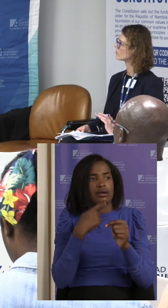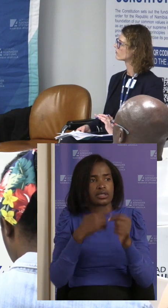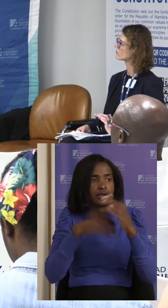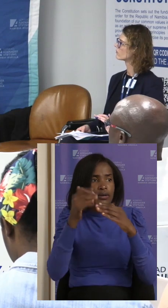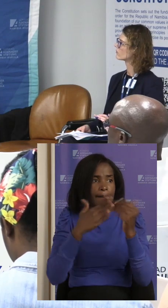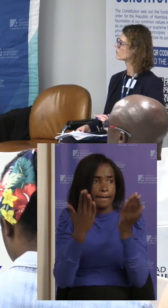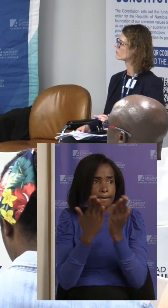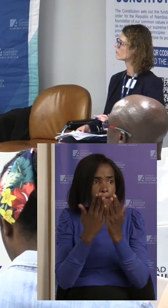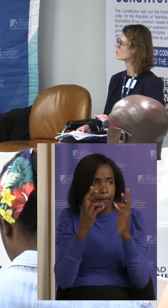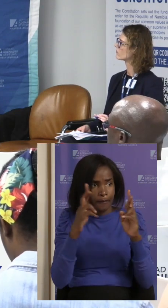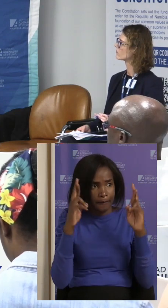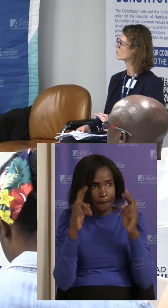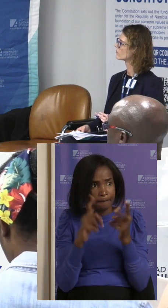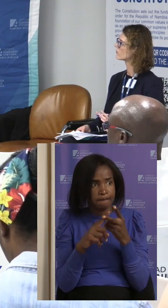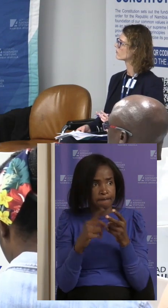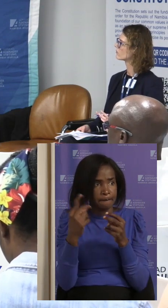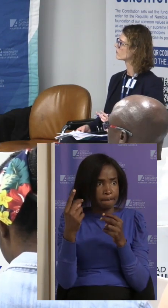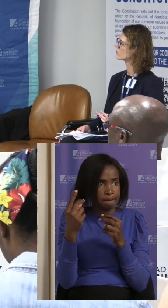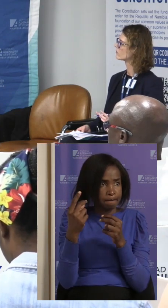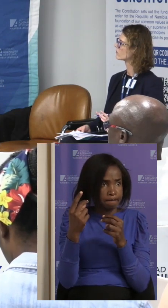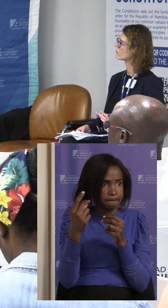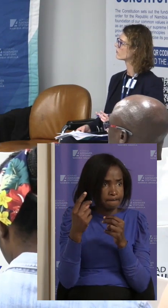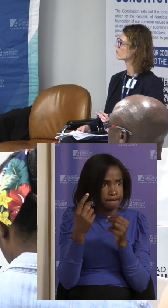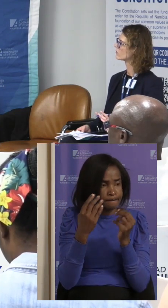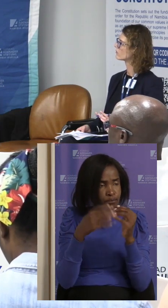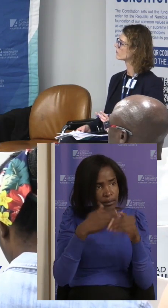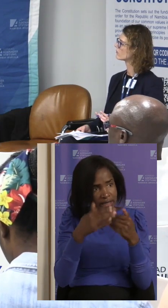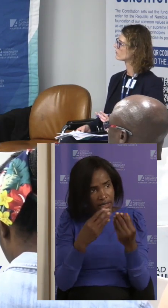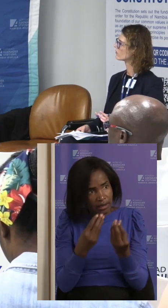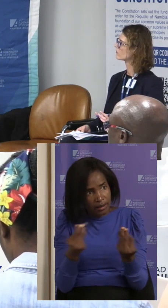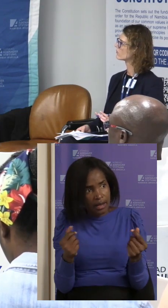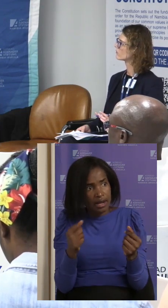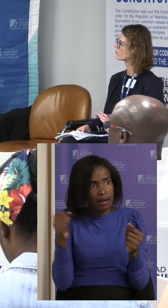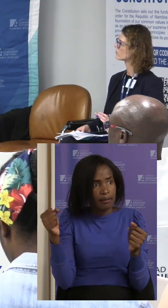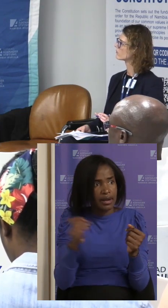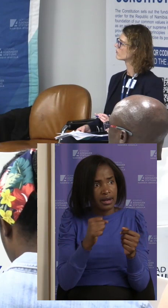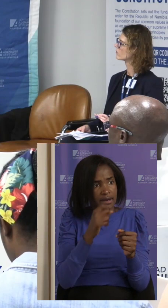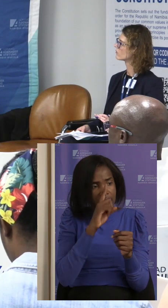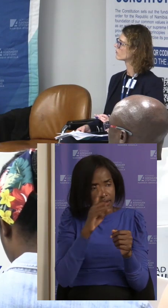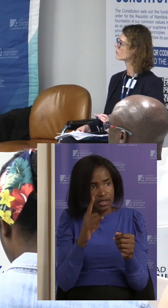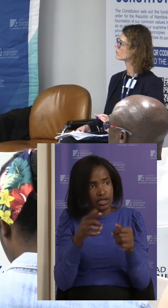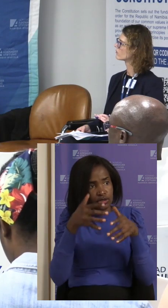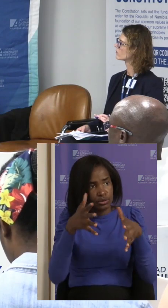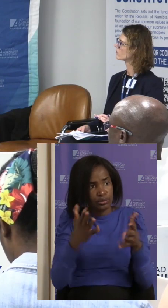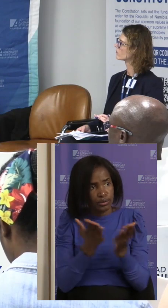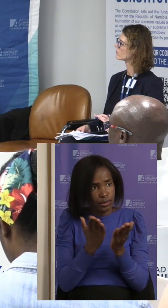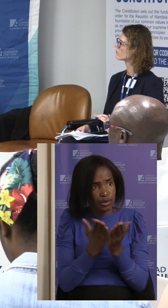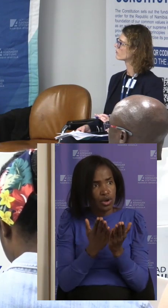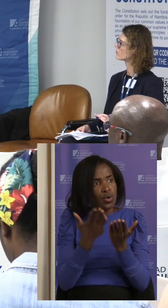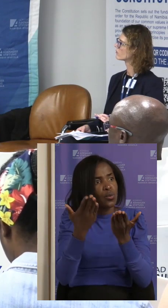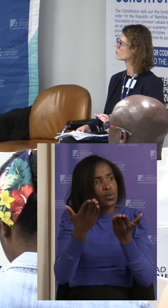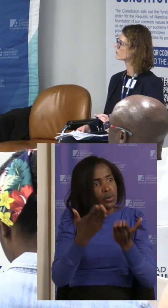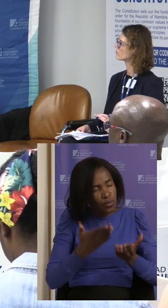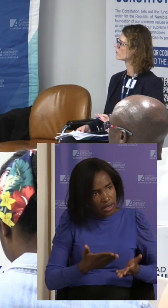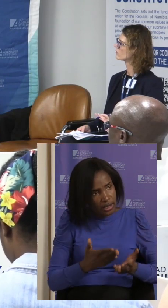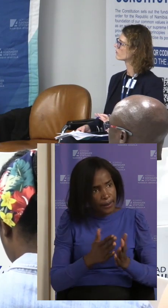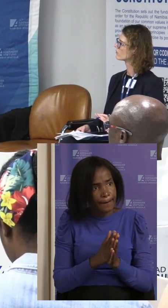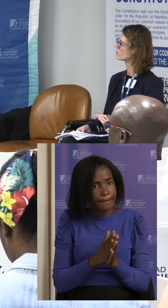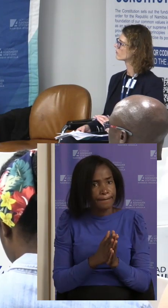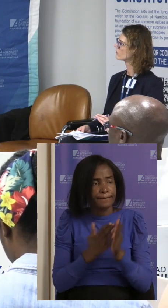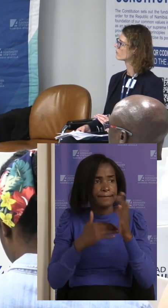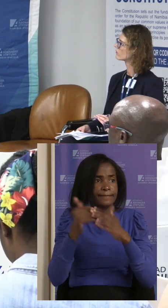classrooms, procurement of teaching materials, hiring of more teachers, especially for rural areas. We welcome construction